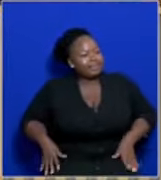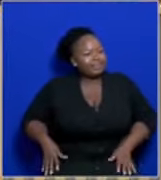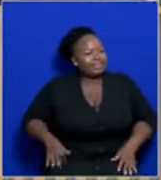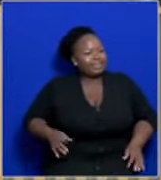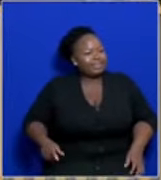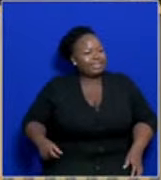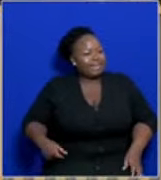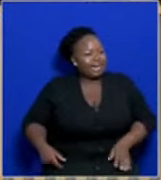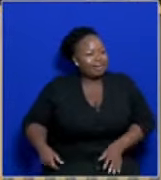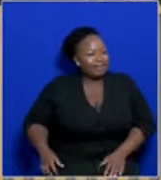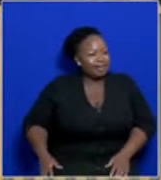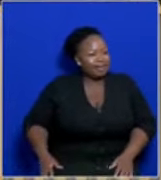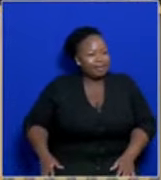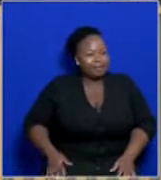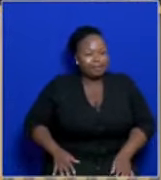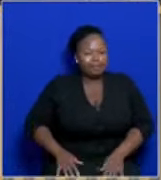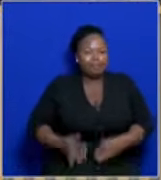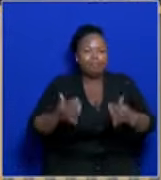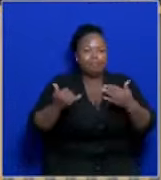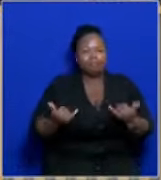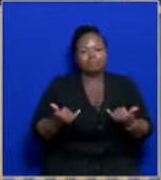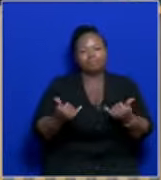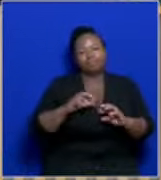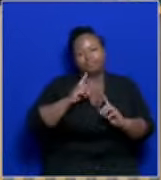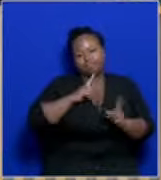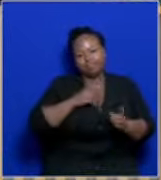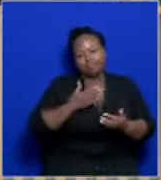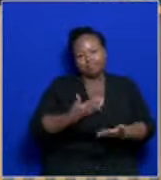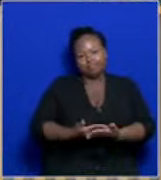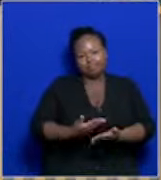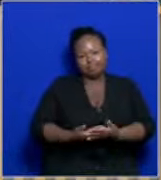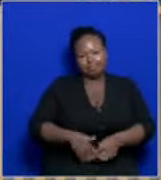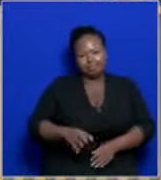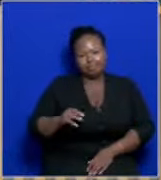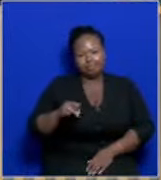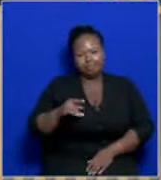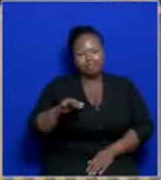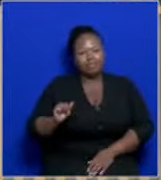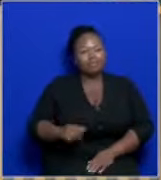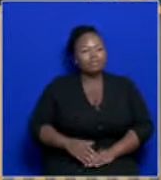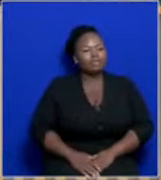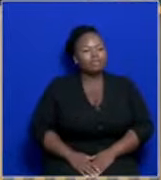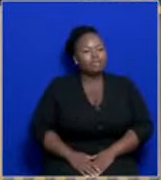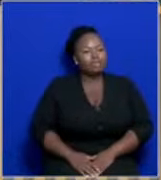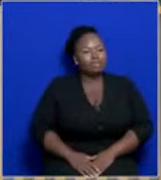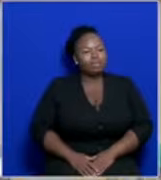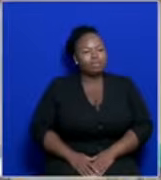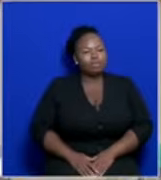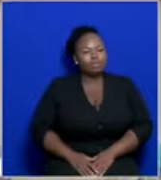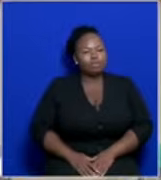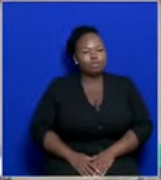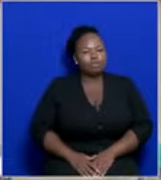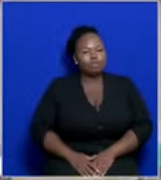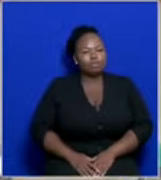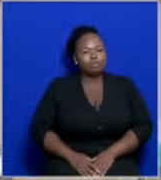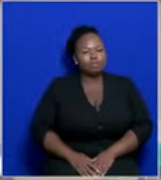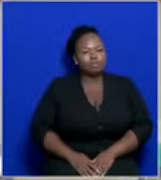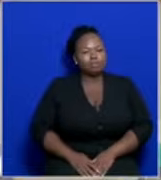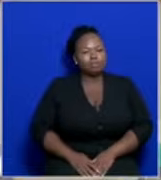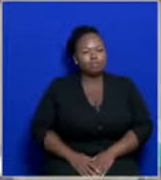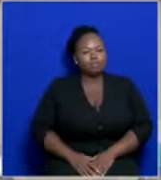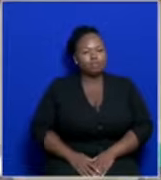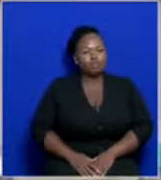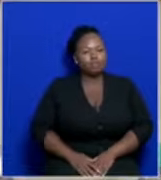Now you may respond, Mr. Magagula. Mr. Magagula, if you still, in case you don't remember the